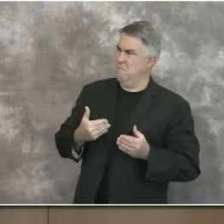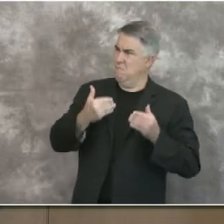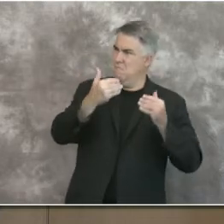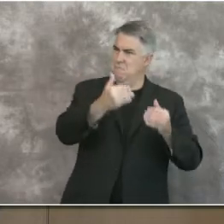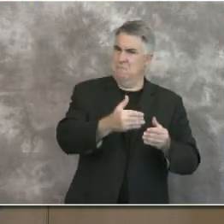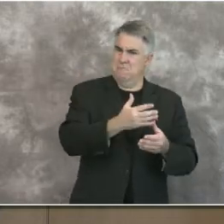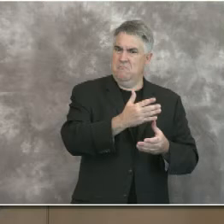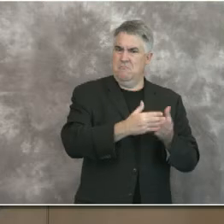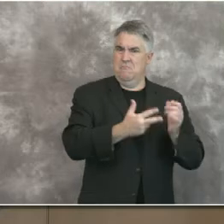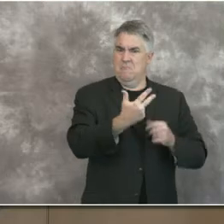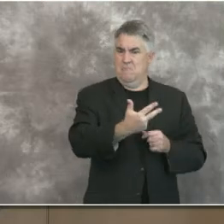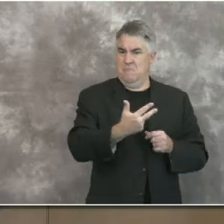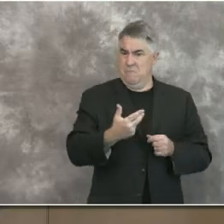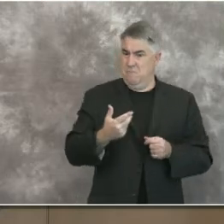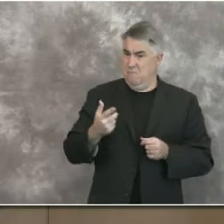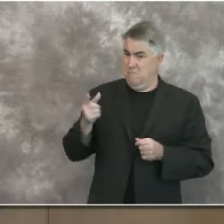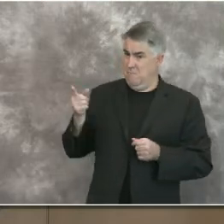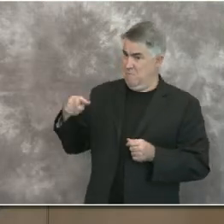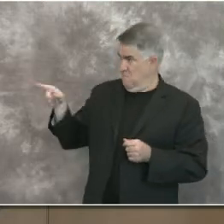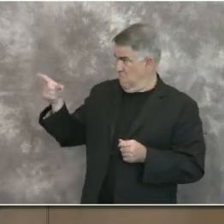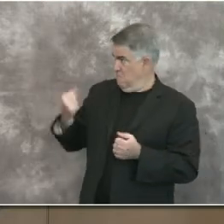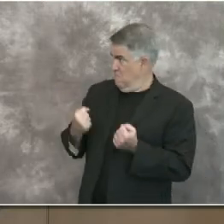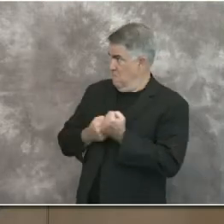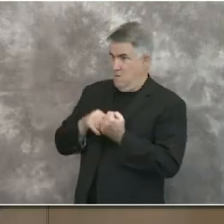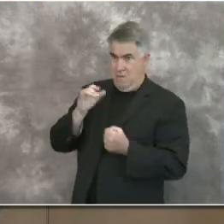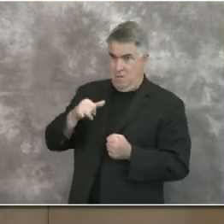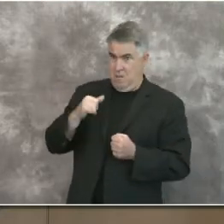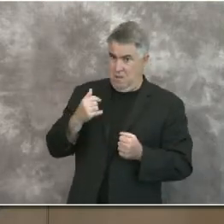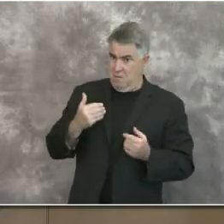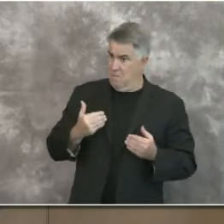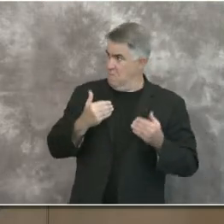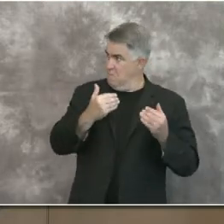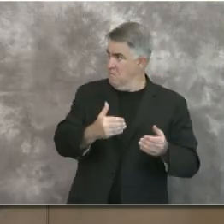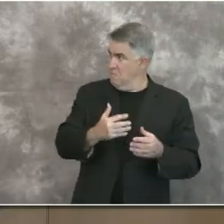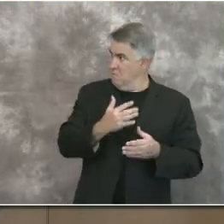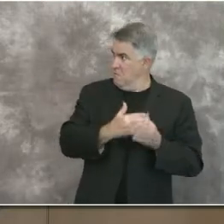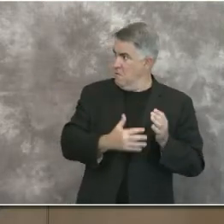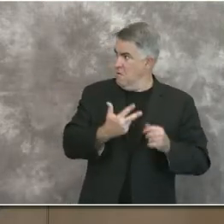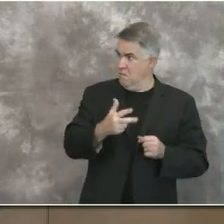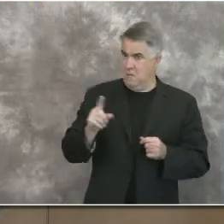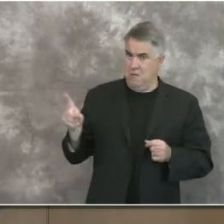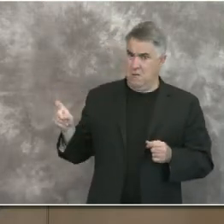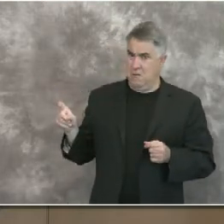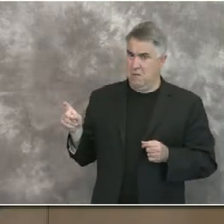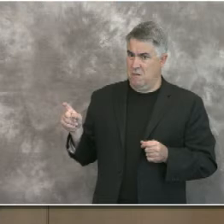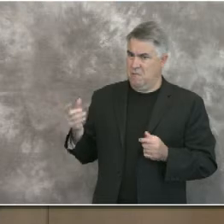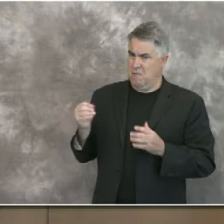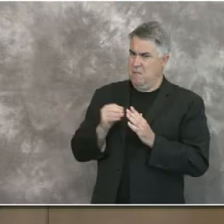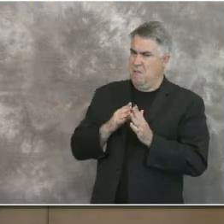Do you support that kind of a move that's detailed in that letter? And I may have a follow-up.